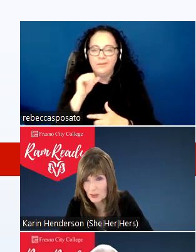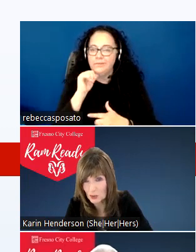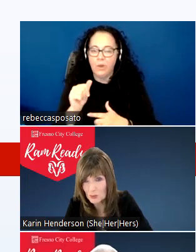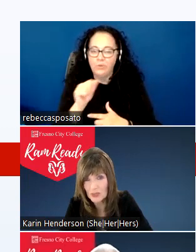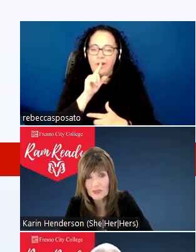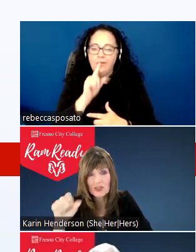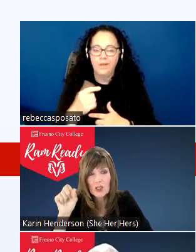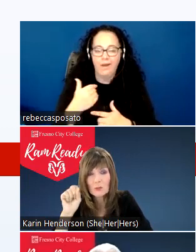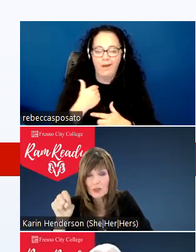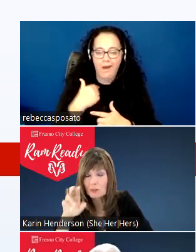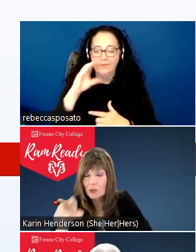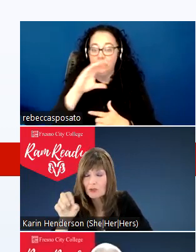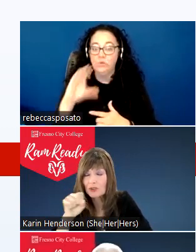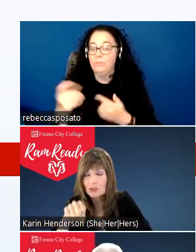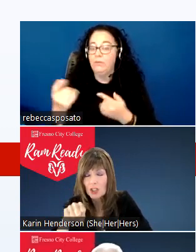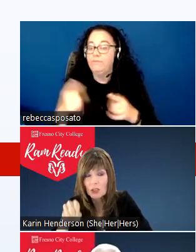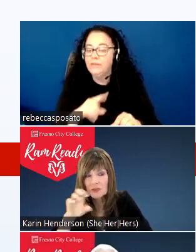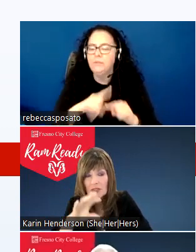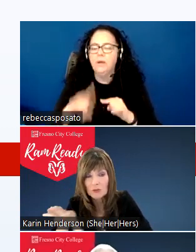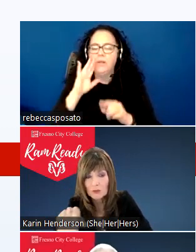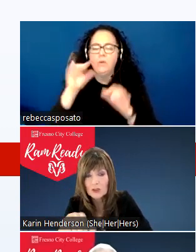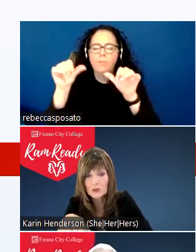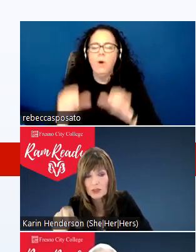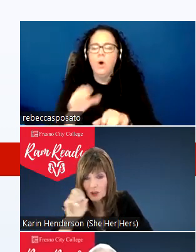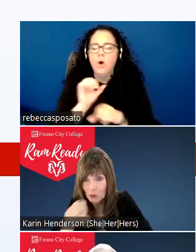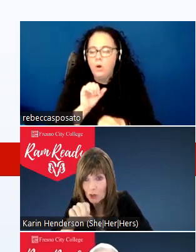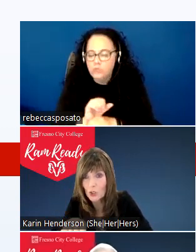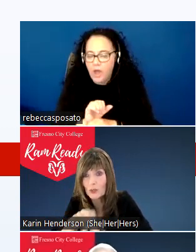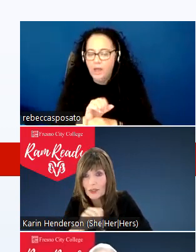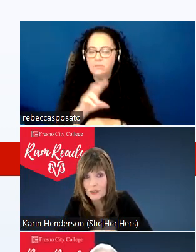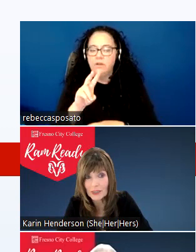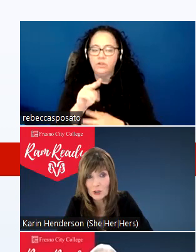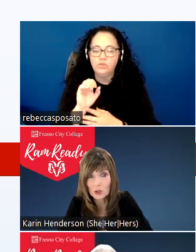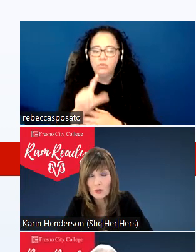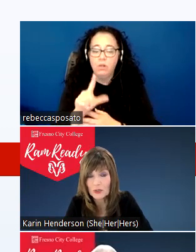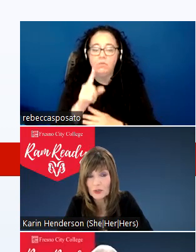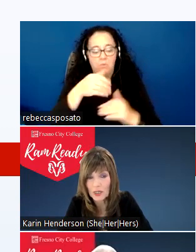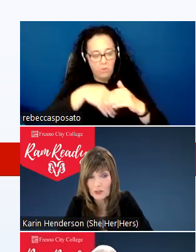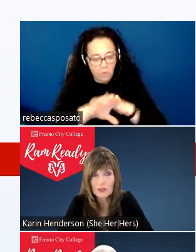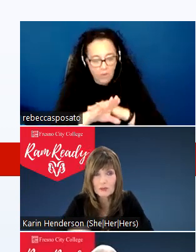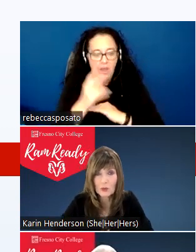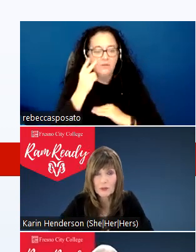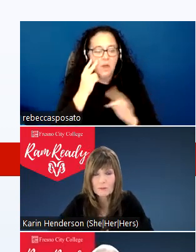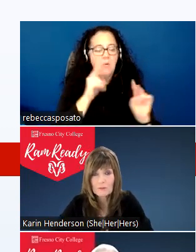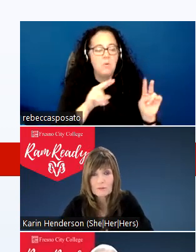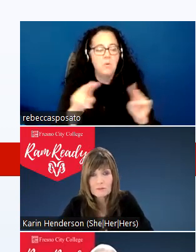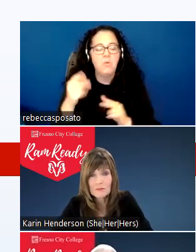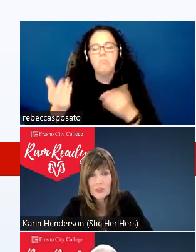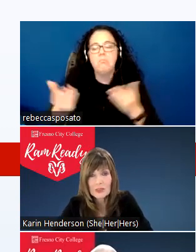have like Zoom events, but they post their jobs virtually and you can go in and look what they're hiring